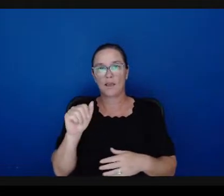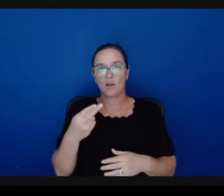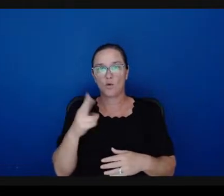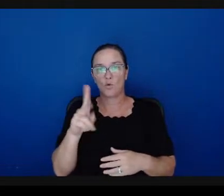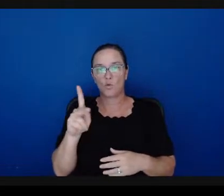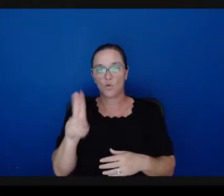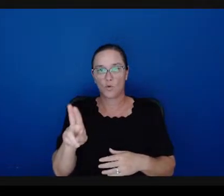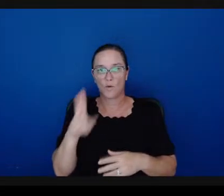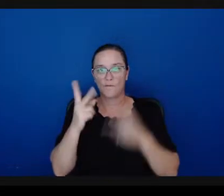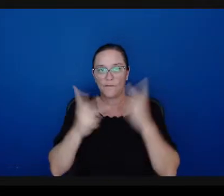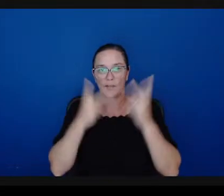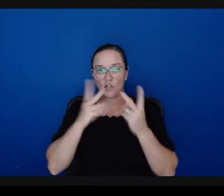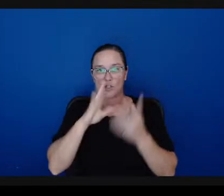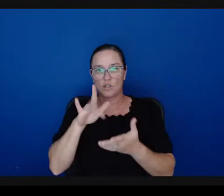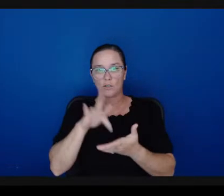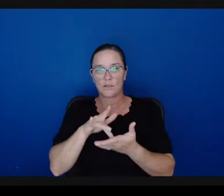station.